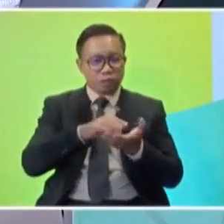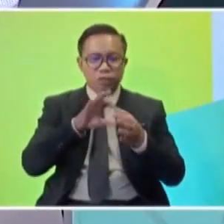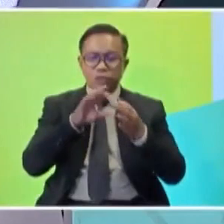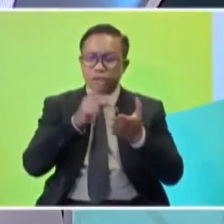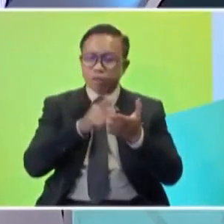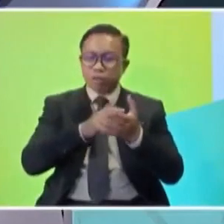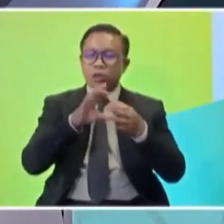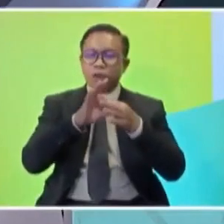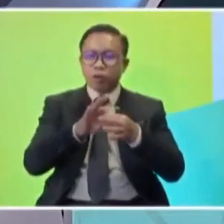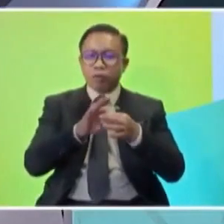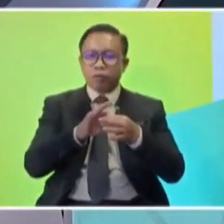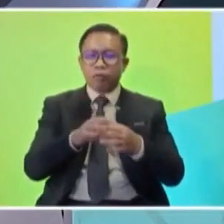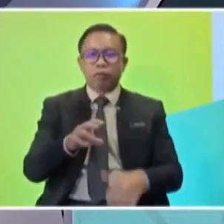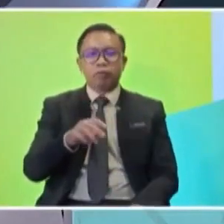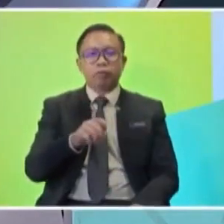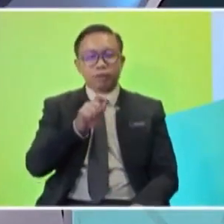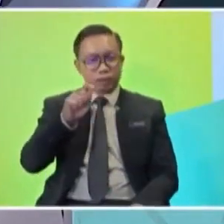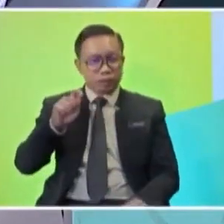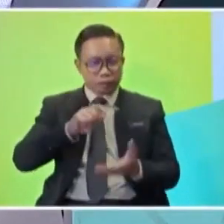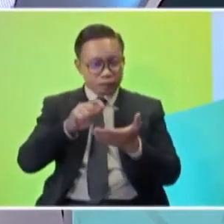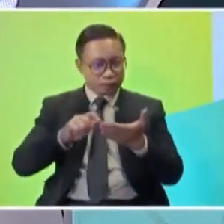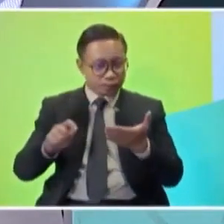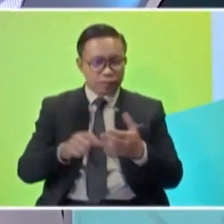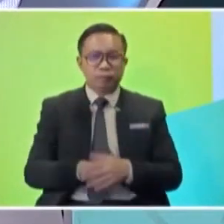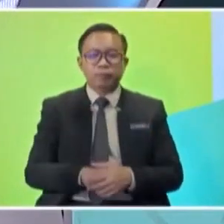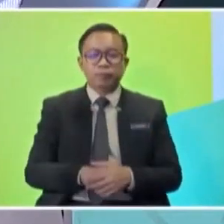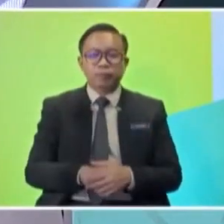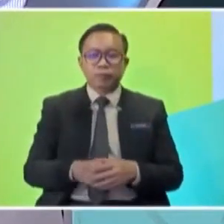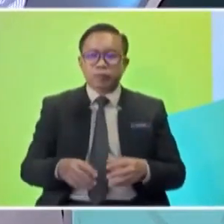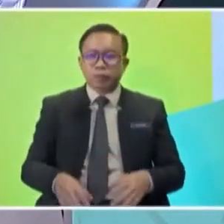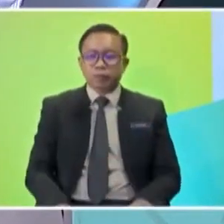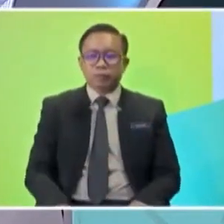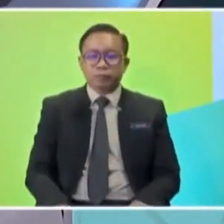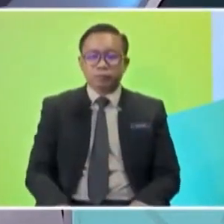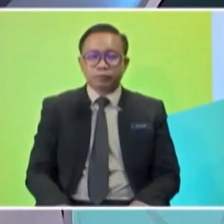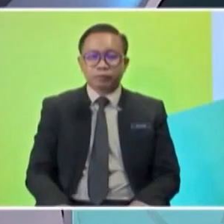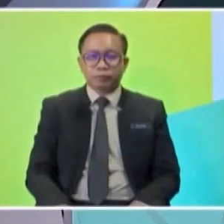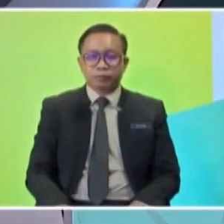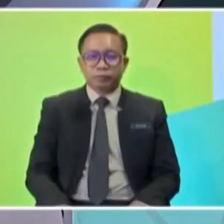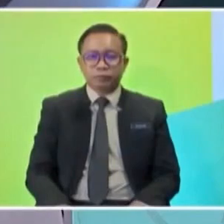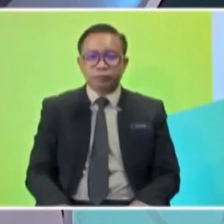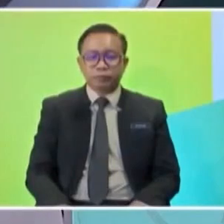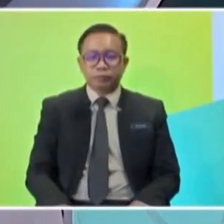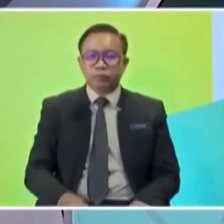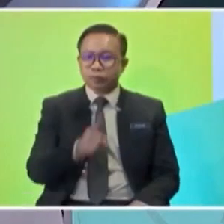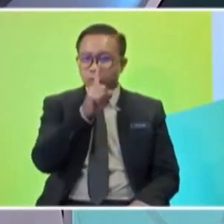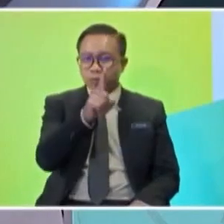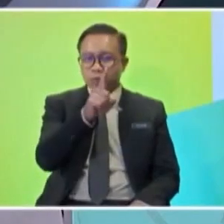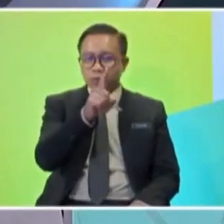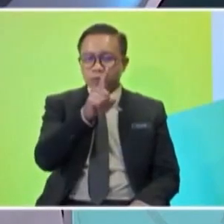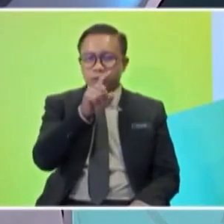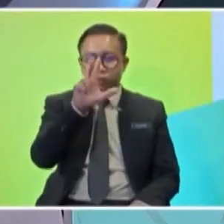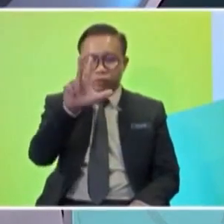method. Okay. This is how you write in standard written method. Now is the way, the calculation. Okay. All right.